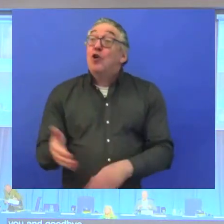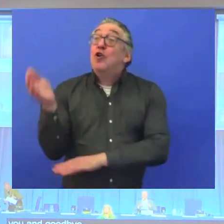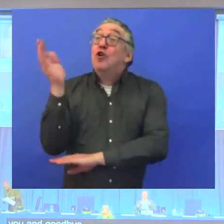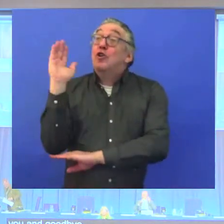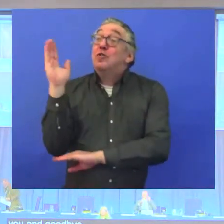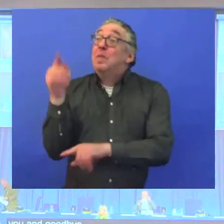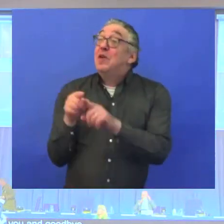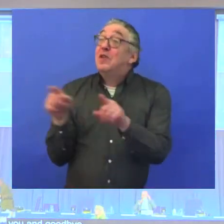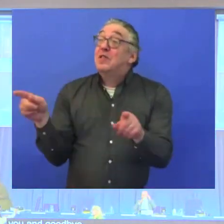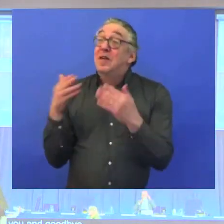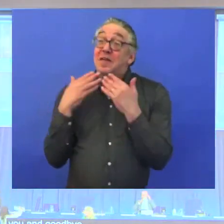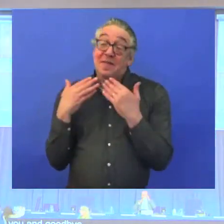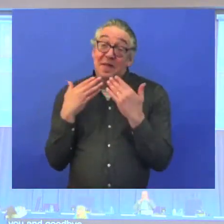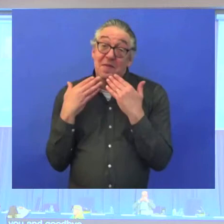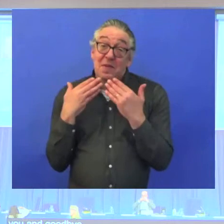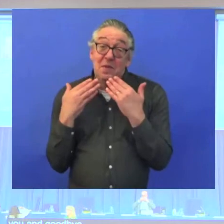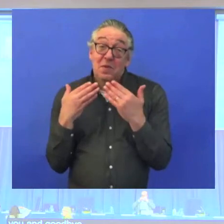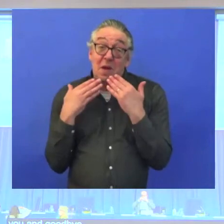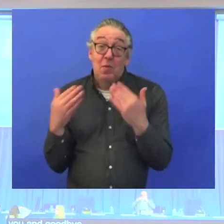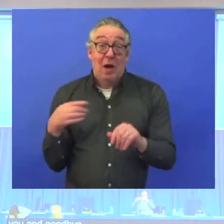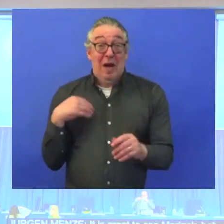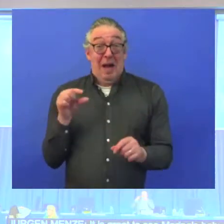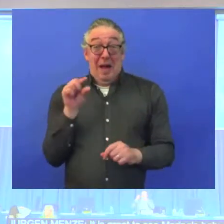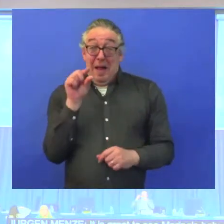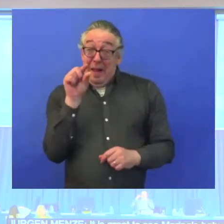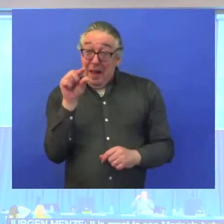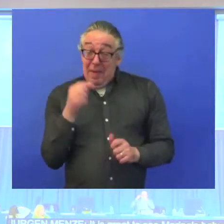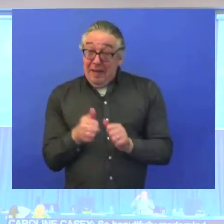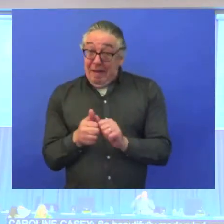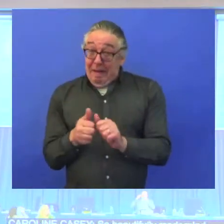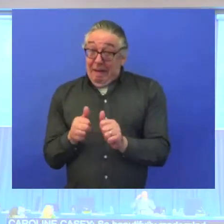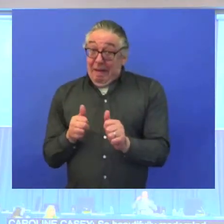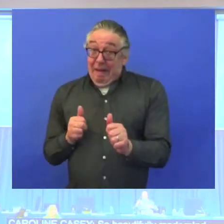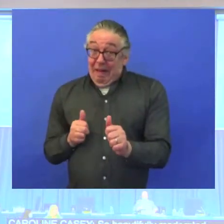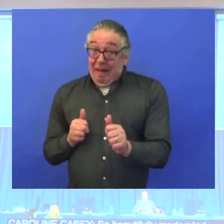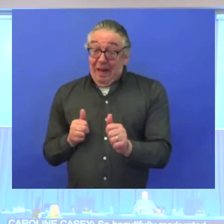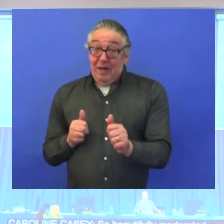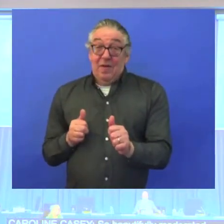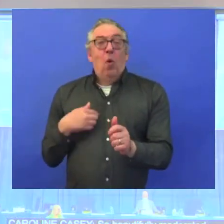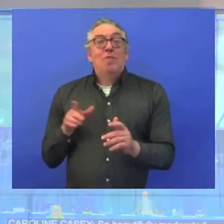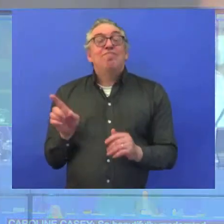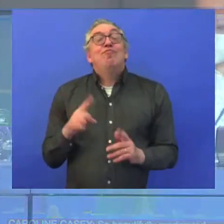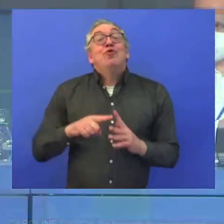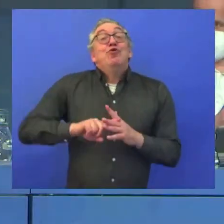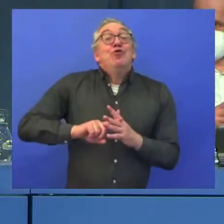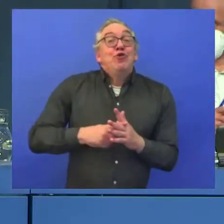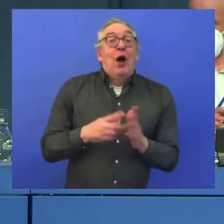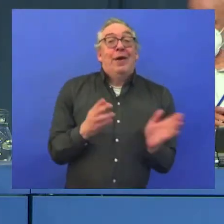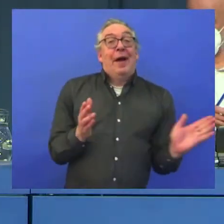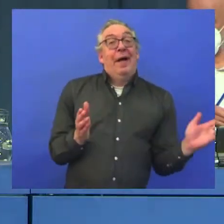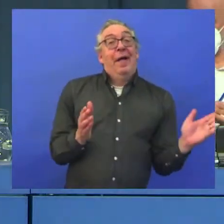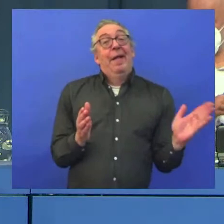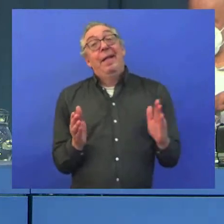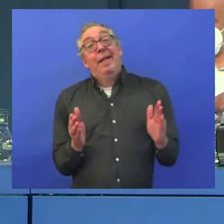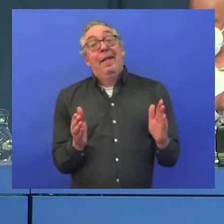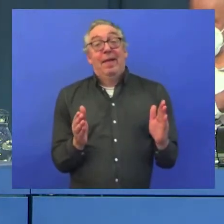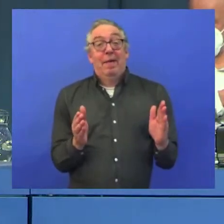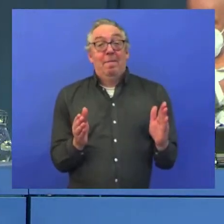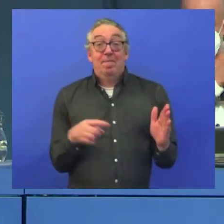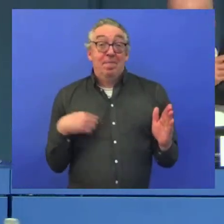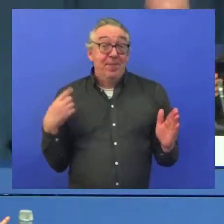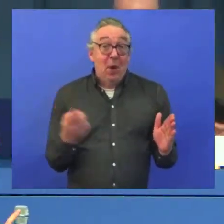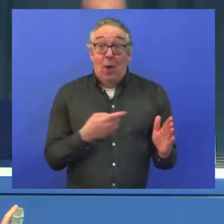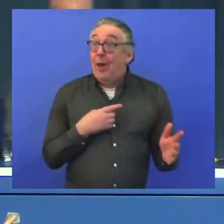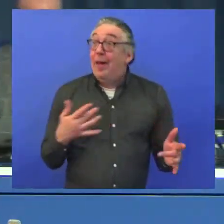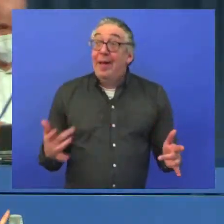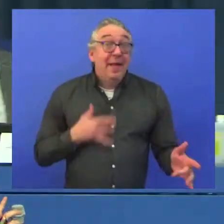Okay, so we were running behind a little bit at the very beginning because we started late, and I think everybody was really excited to be here. So